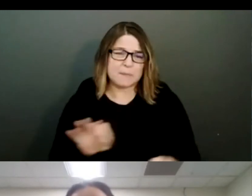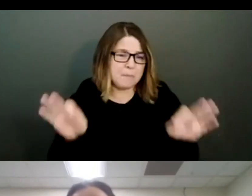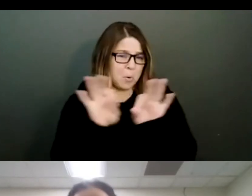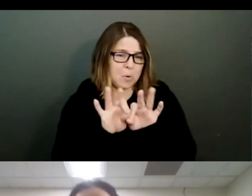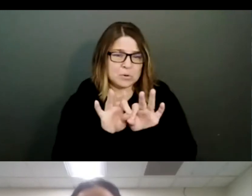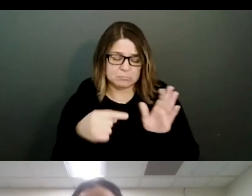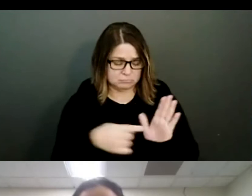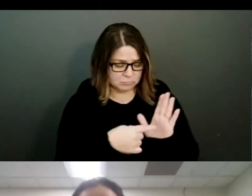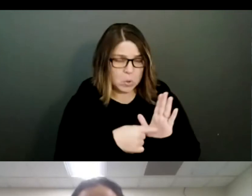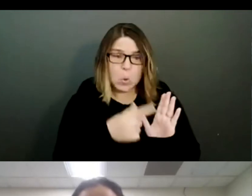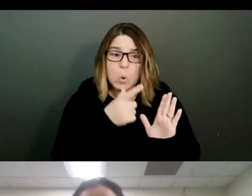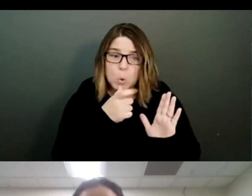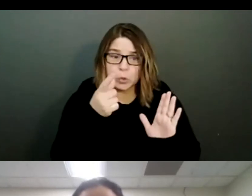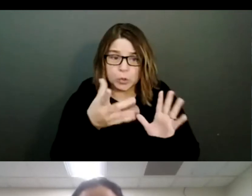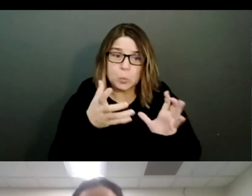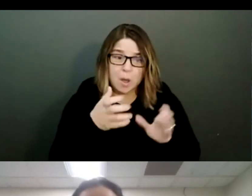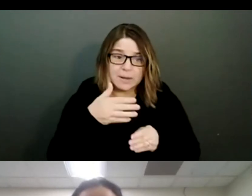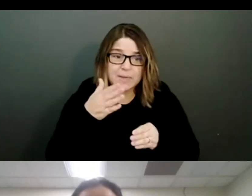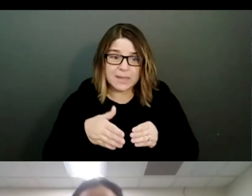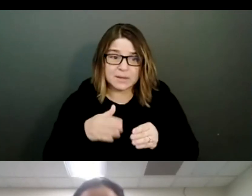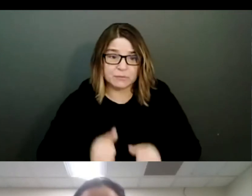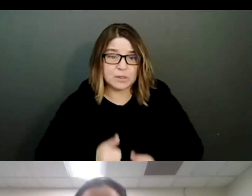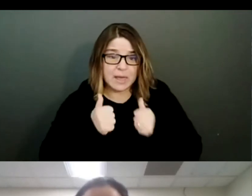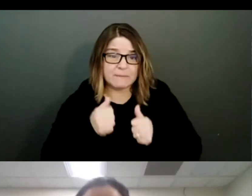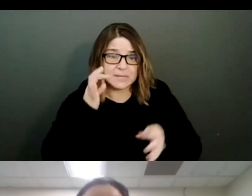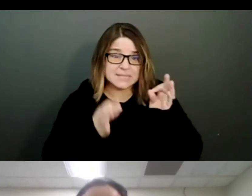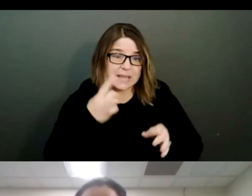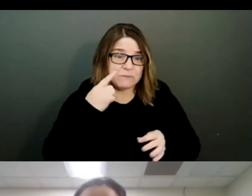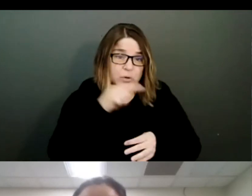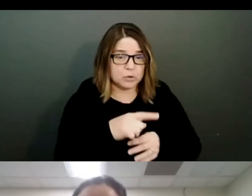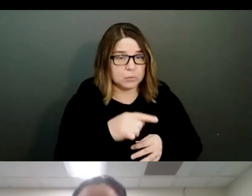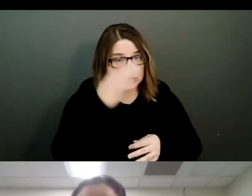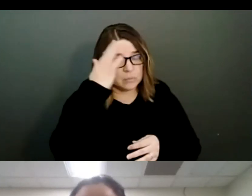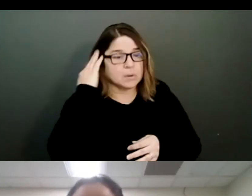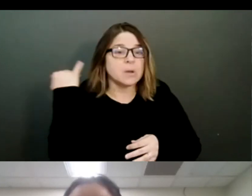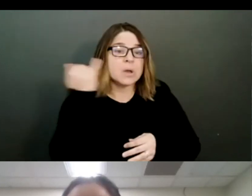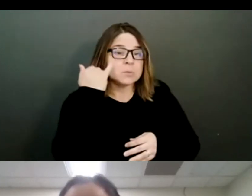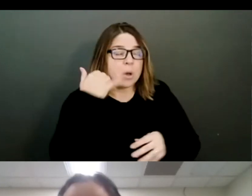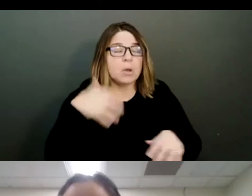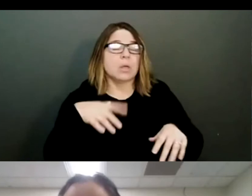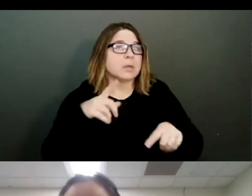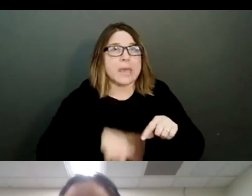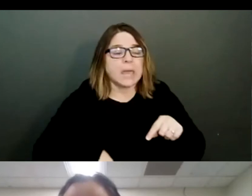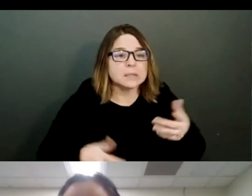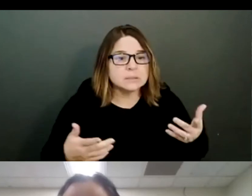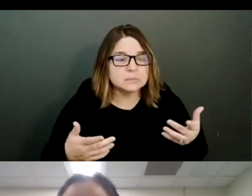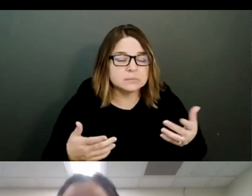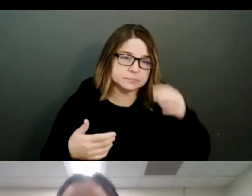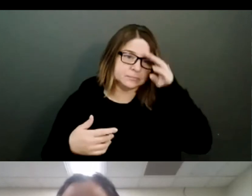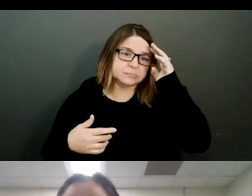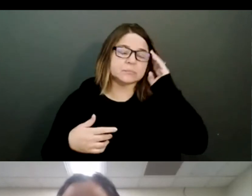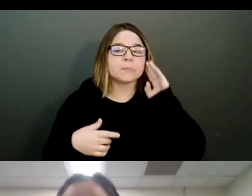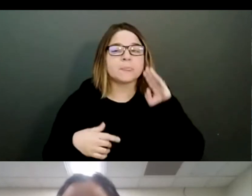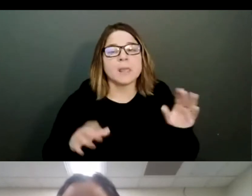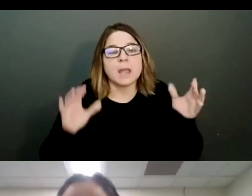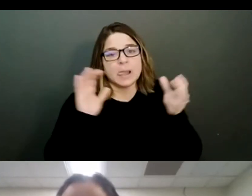want at the end of your life making decisions for you if you can't. And so prior to what's often referred to as marriage equality